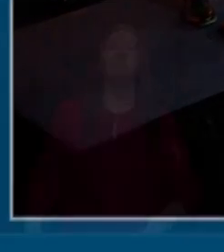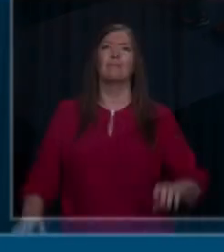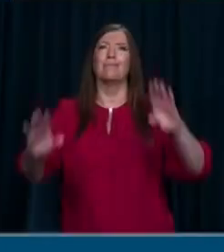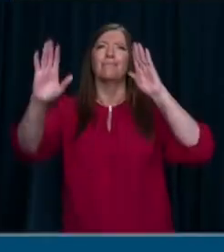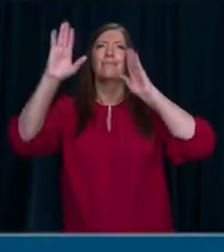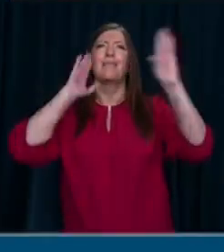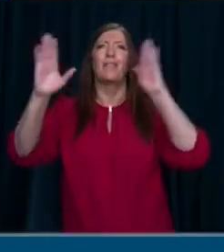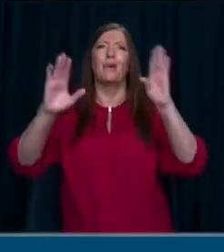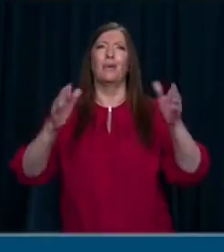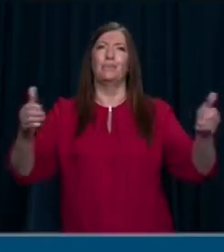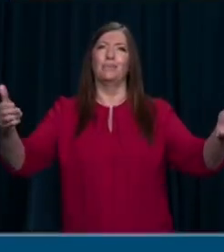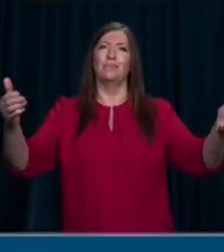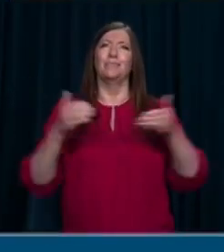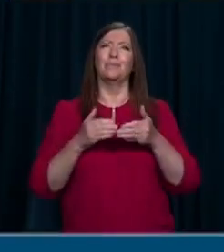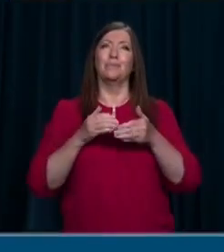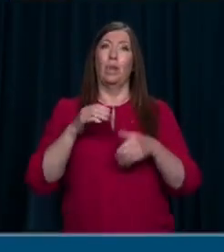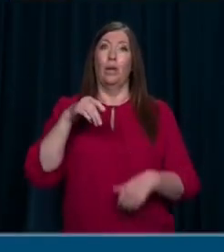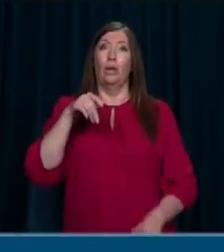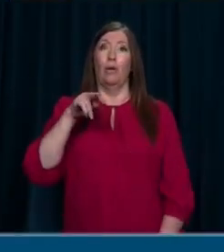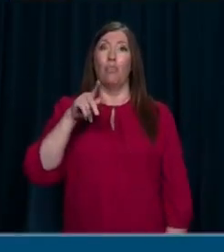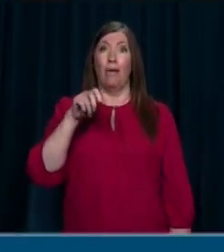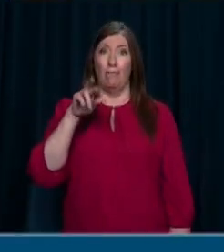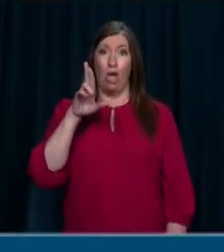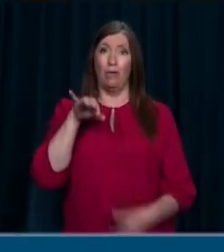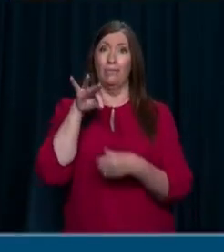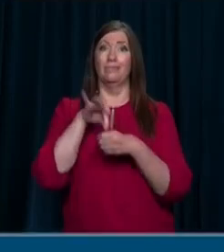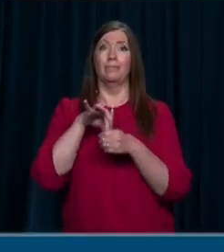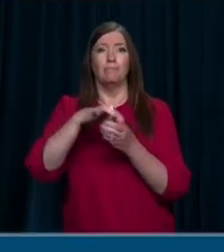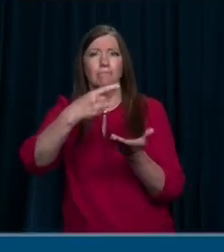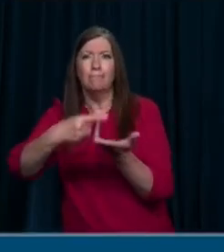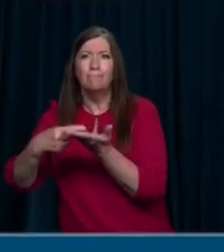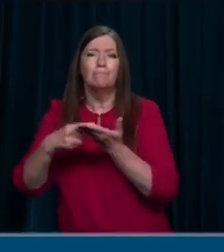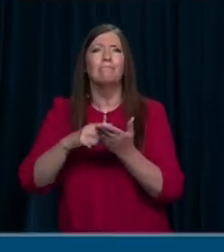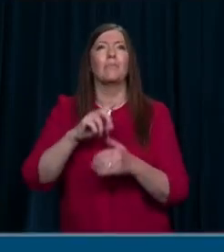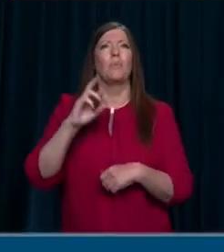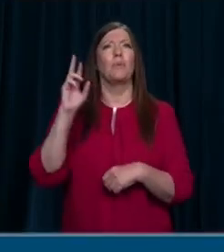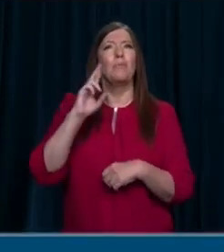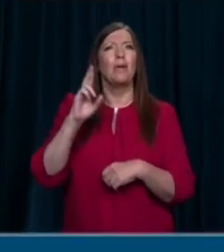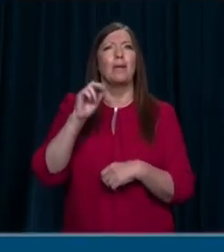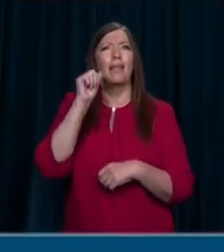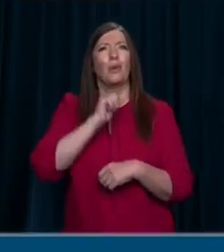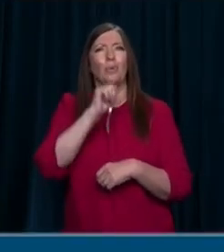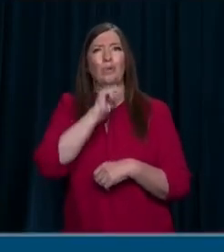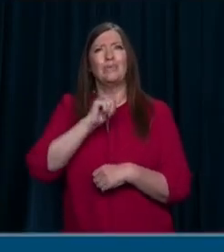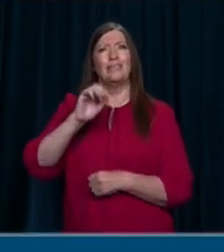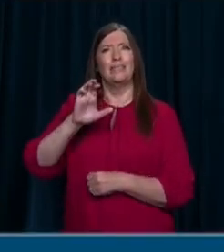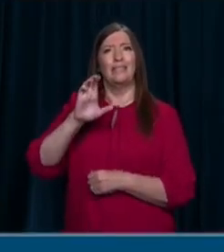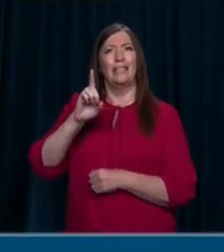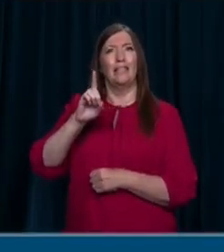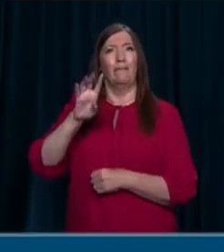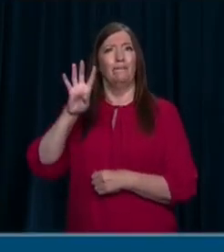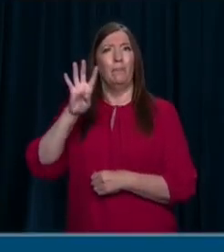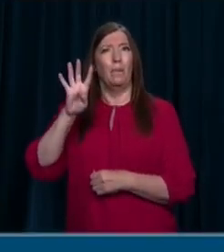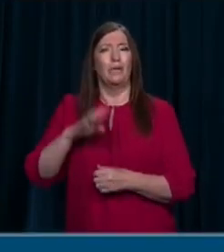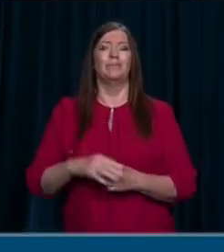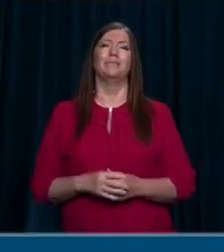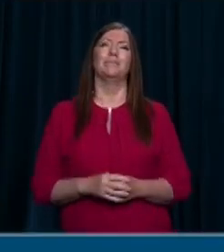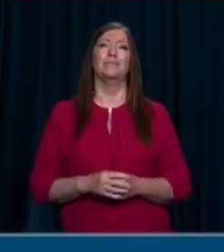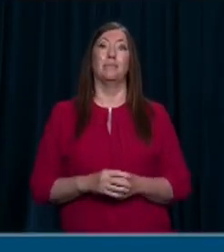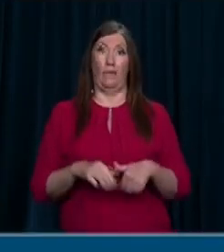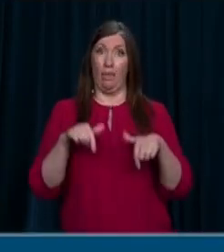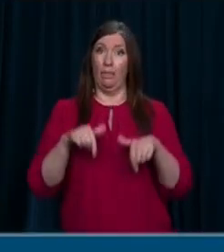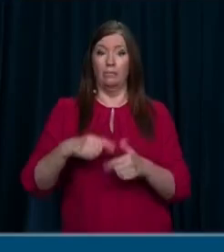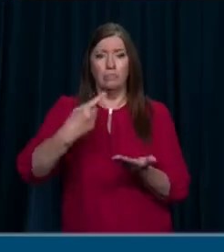Hello and welcome to this primary election debate for Republican candidates for Arizona's Congressional District 4. This